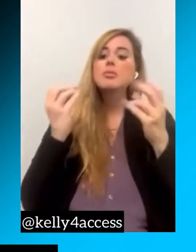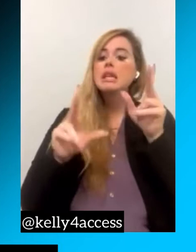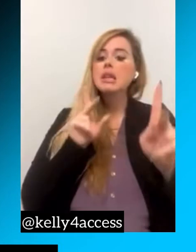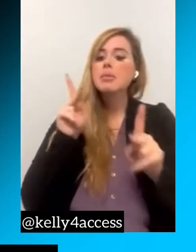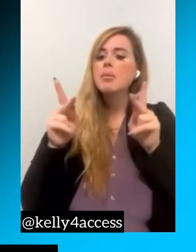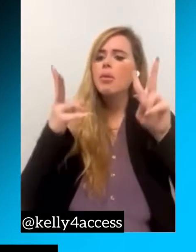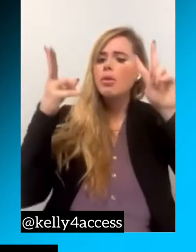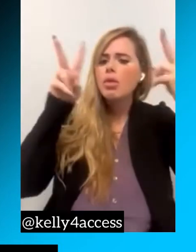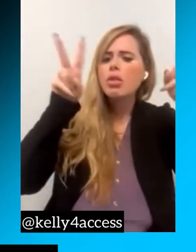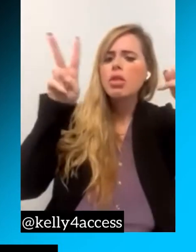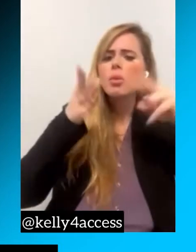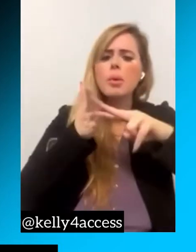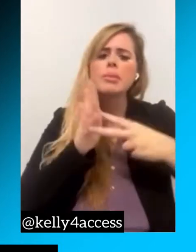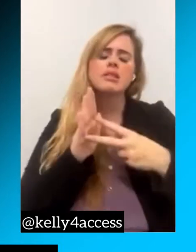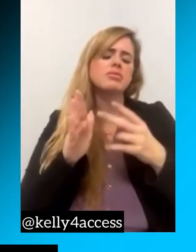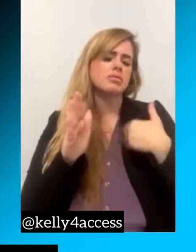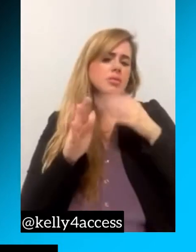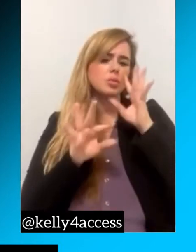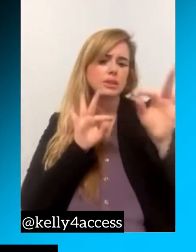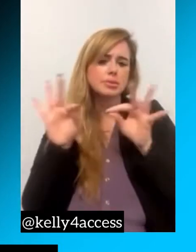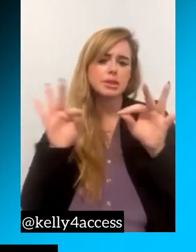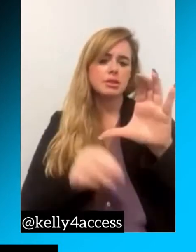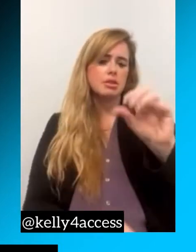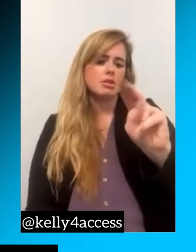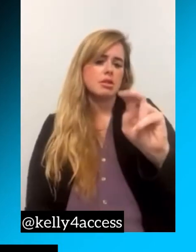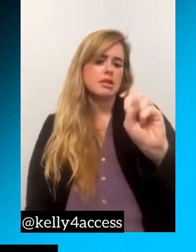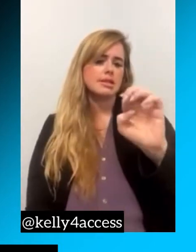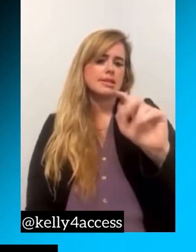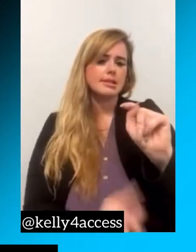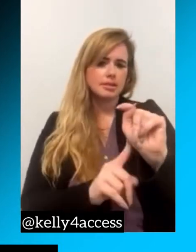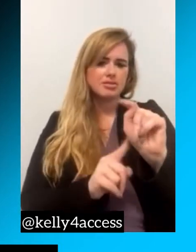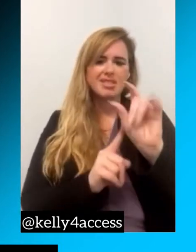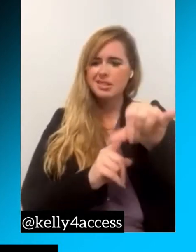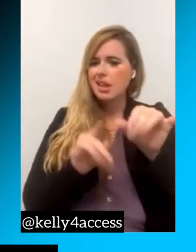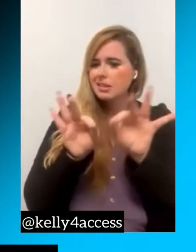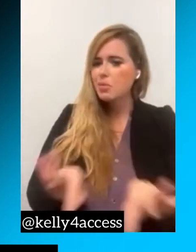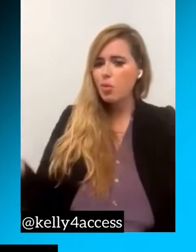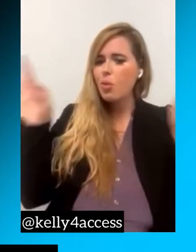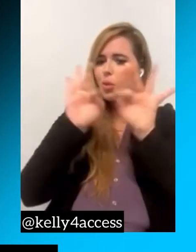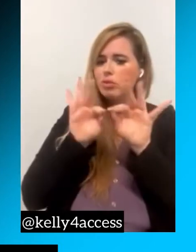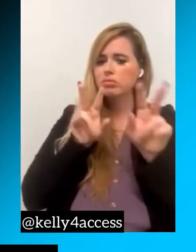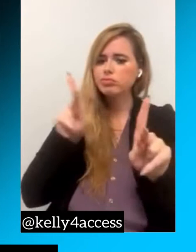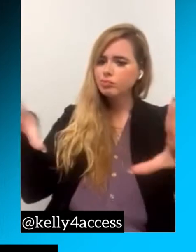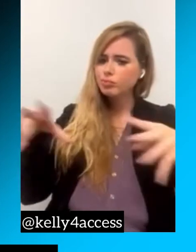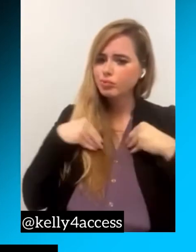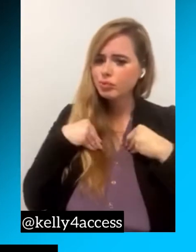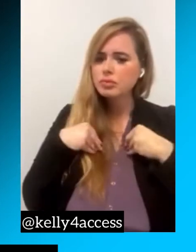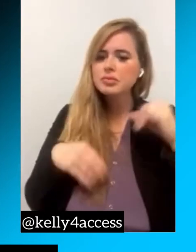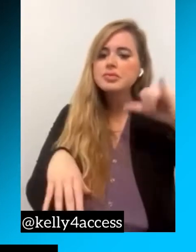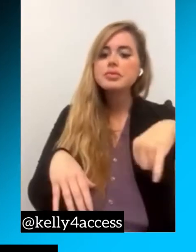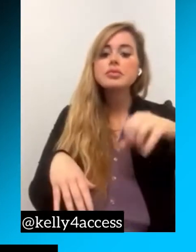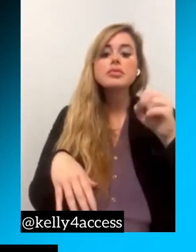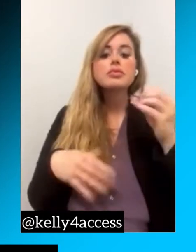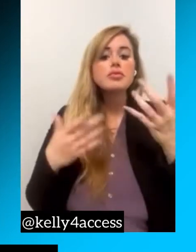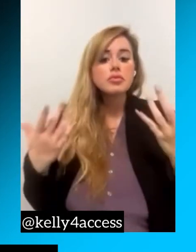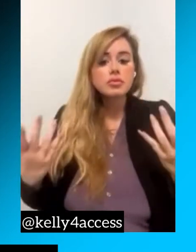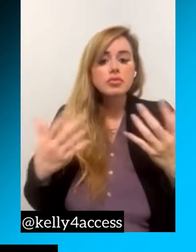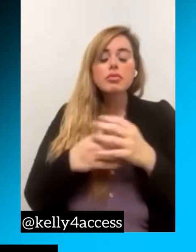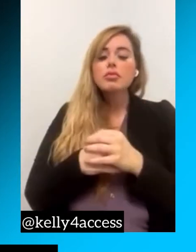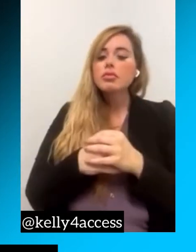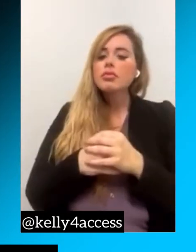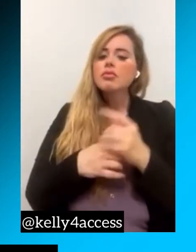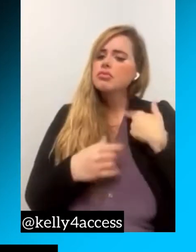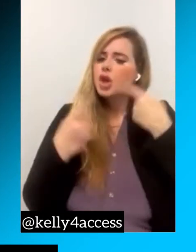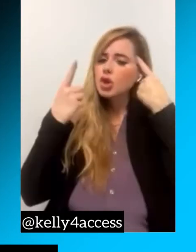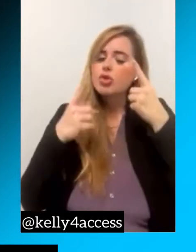little bit, is consent. So polyamory, and I agree with your explanation and definition of